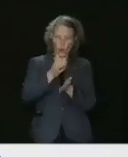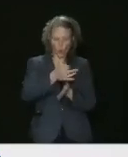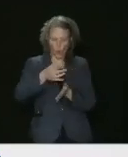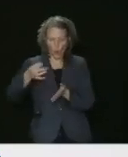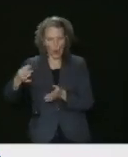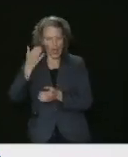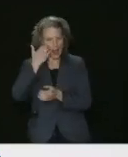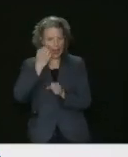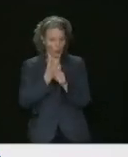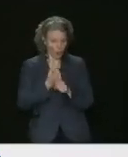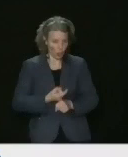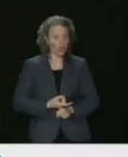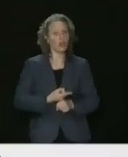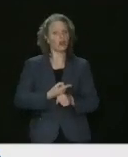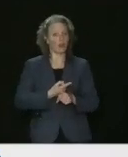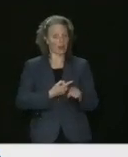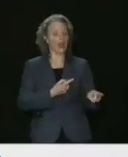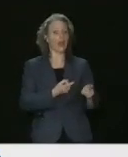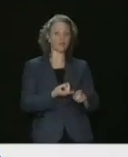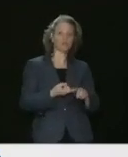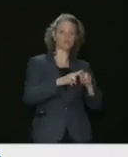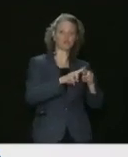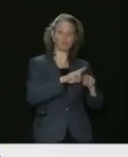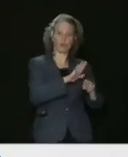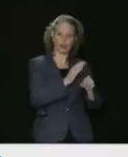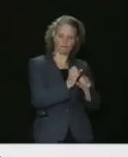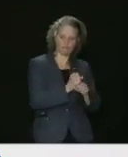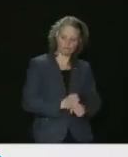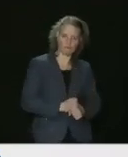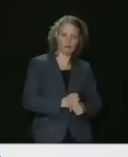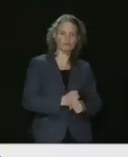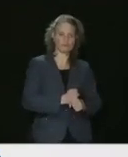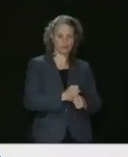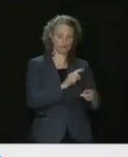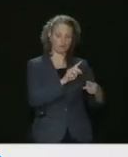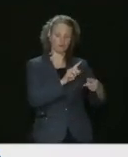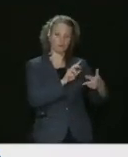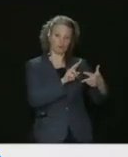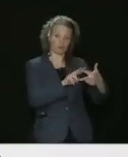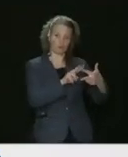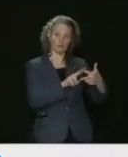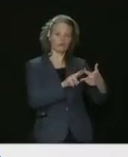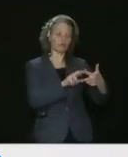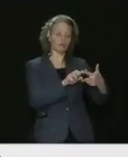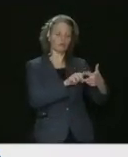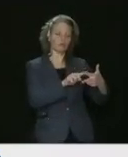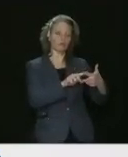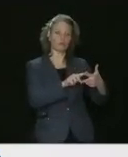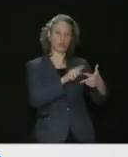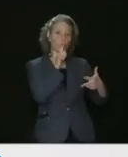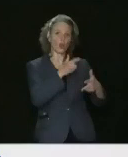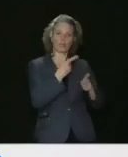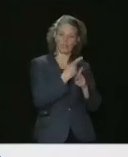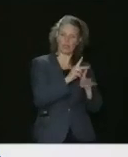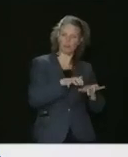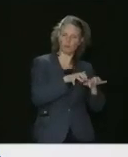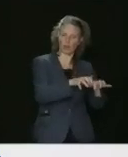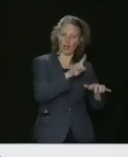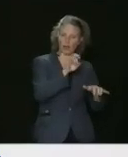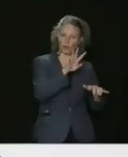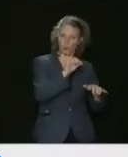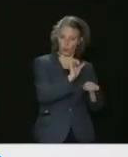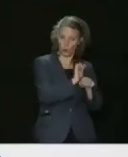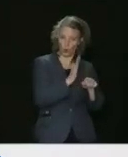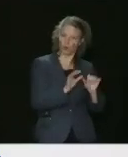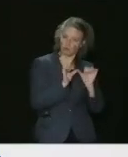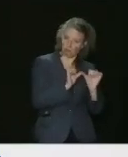and produce antibodies at Val des Sources. This project will maintain 140 jobs as well as creating 40